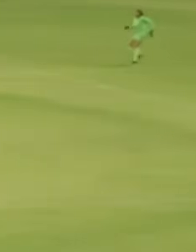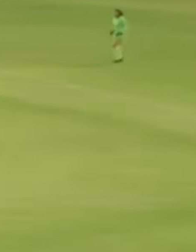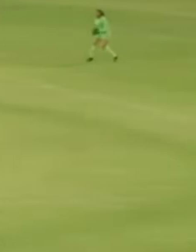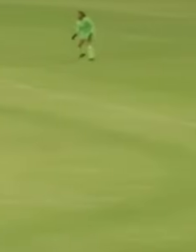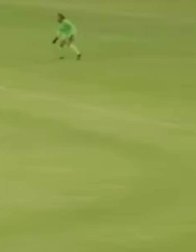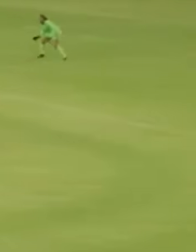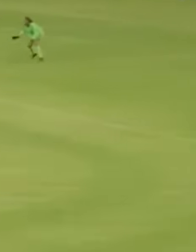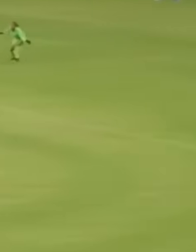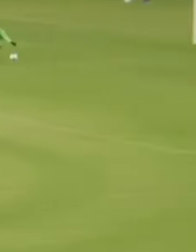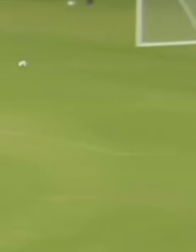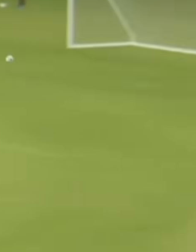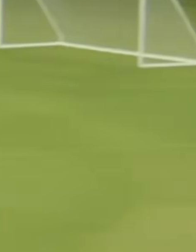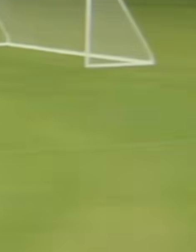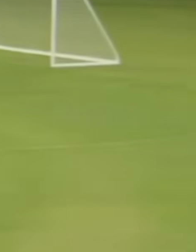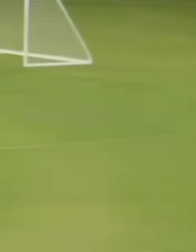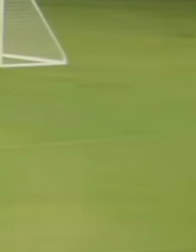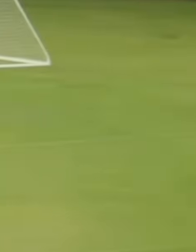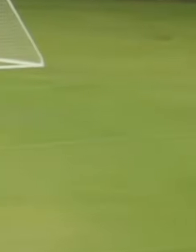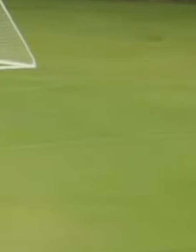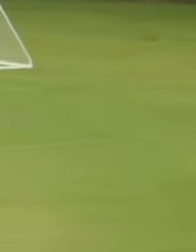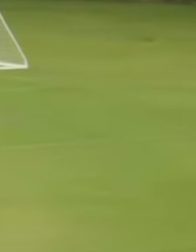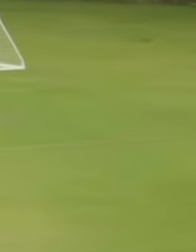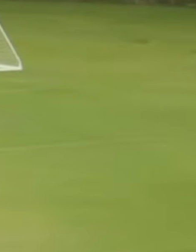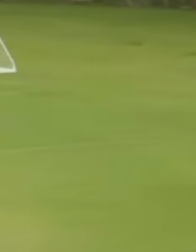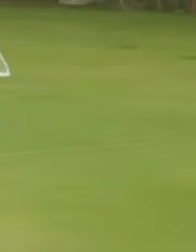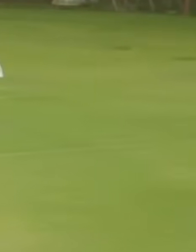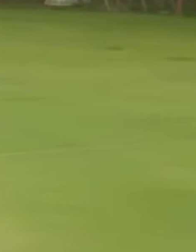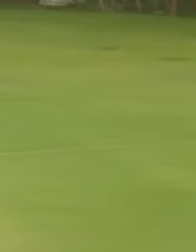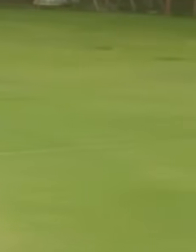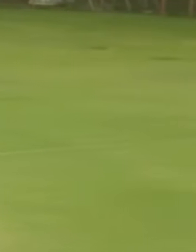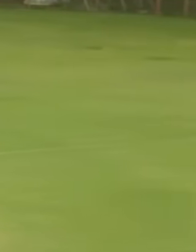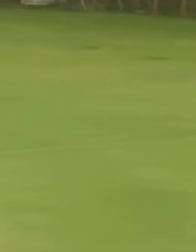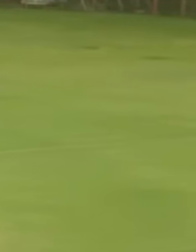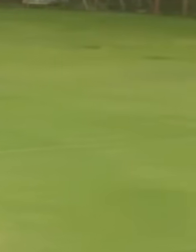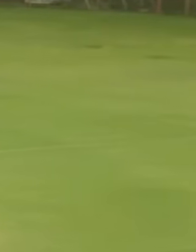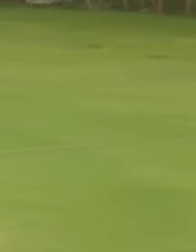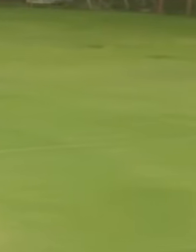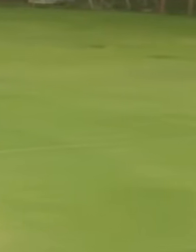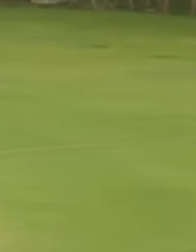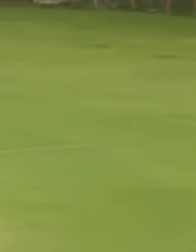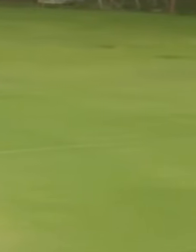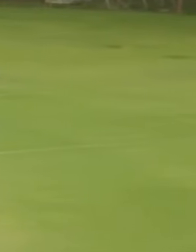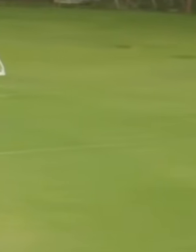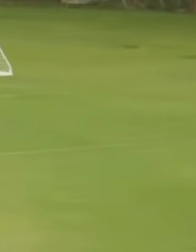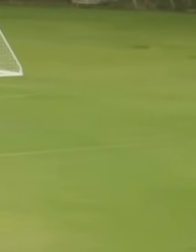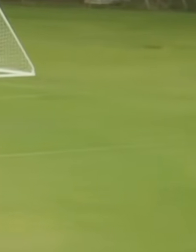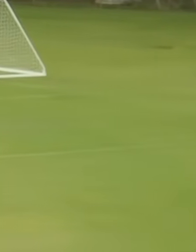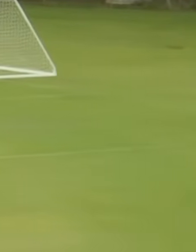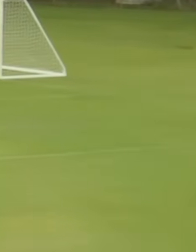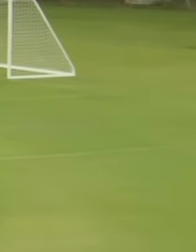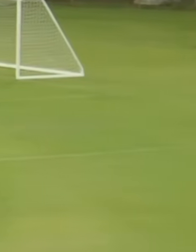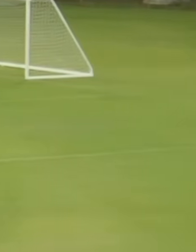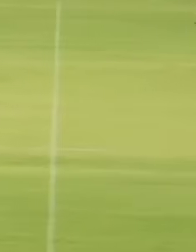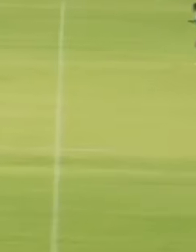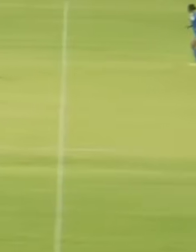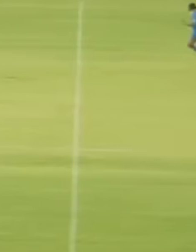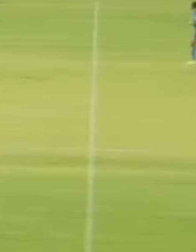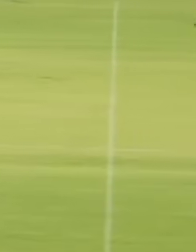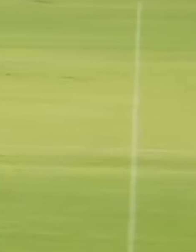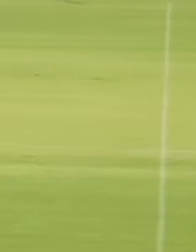one is St. Louis. This time, Charlo, she was